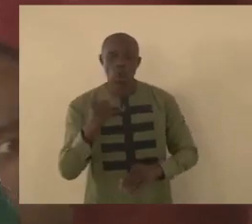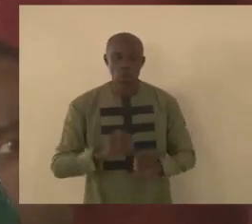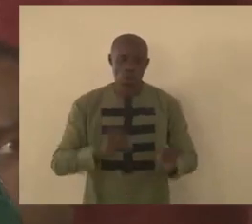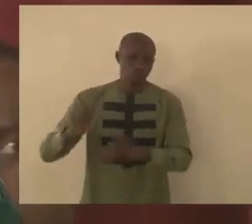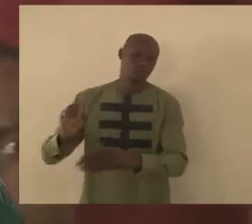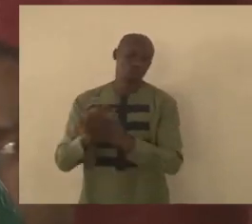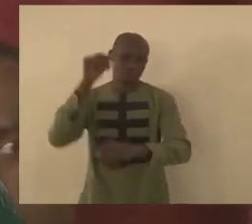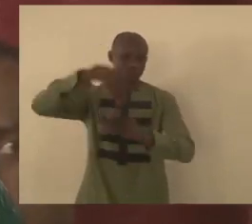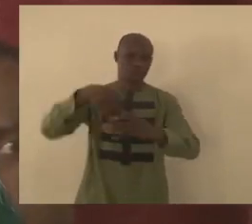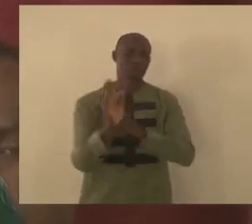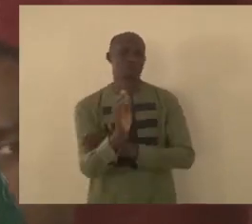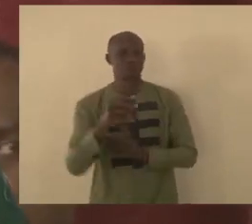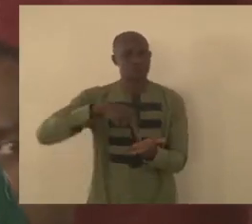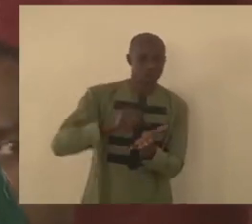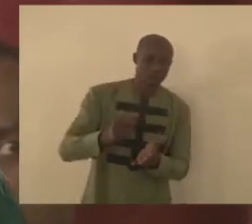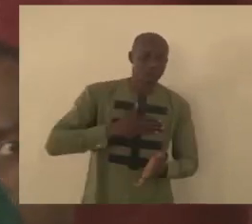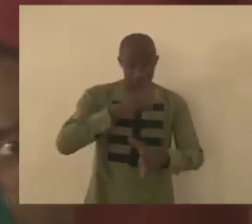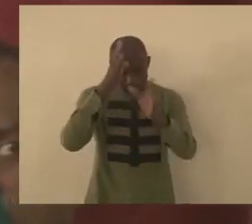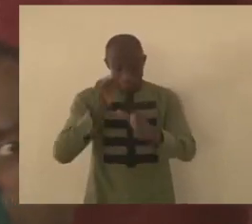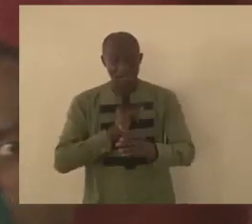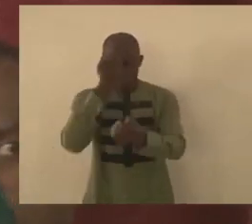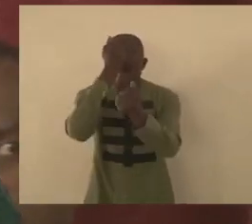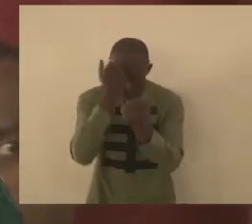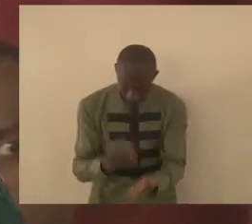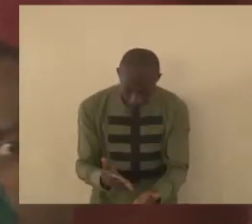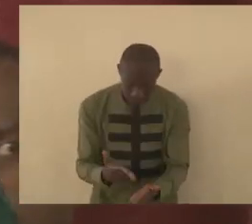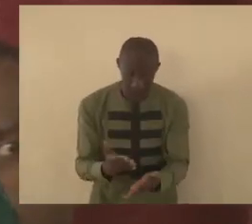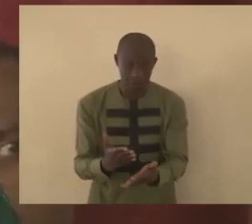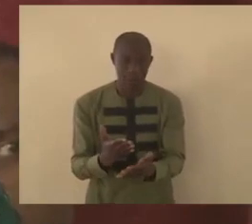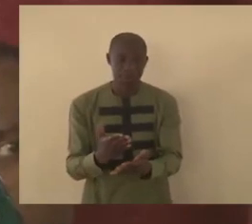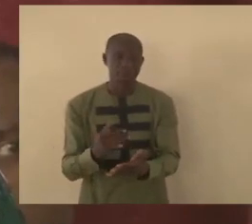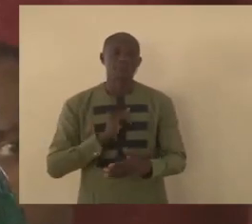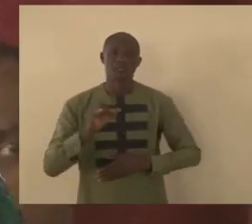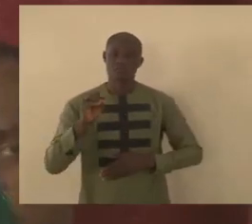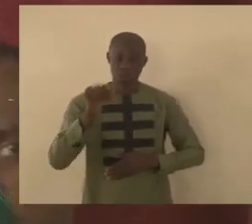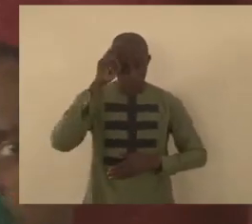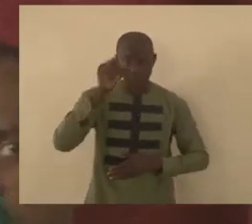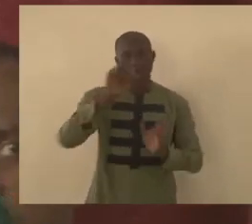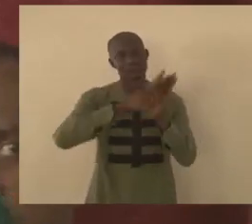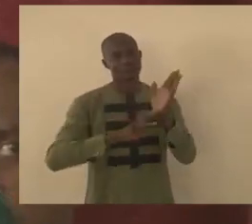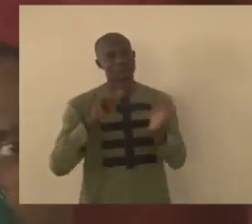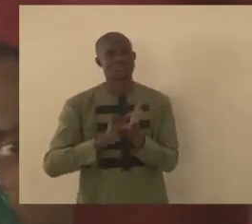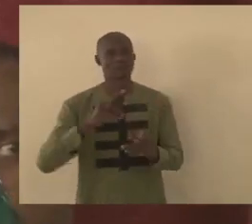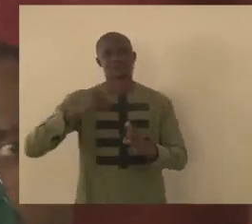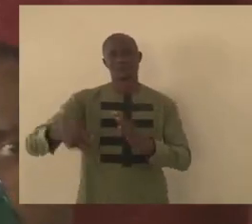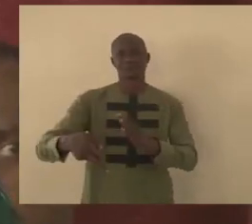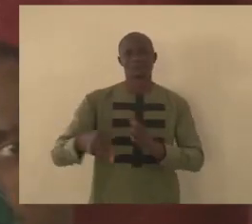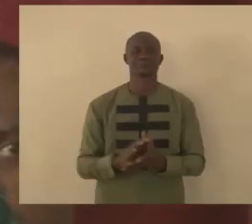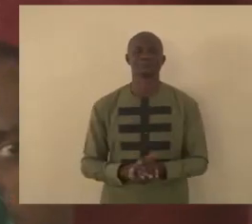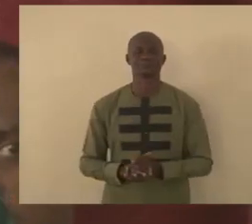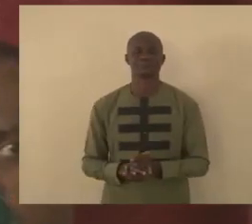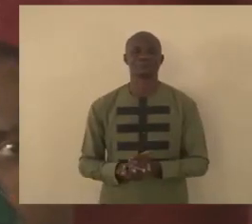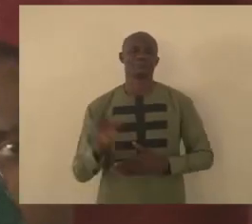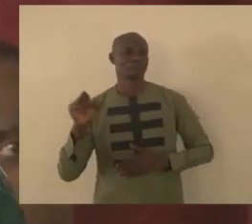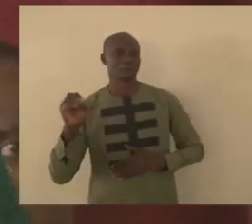trust in God. And being a father means I obey him, I defer to him, I do his will. So that's the implication